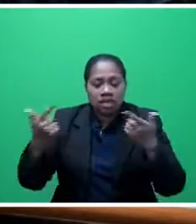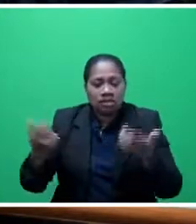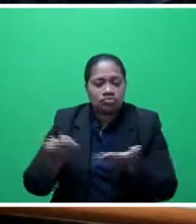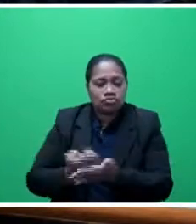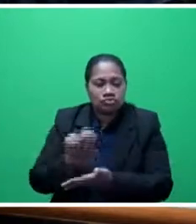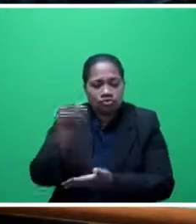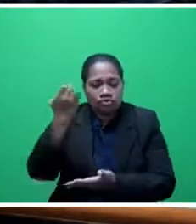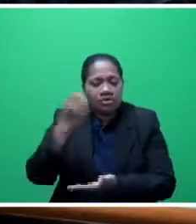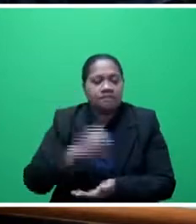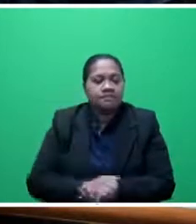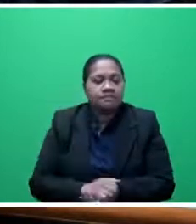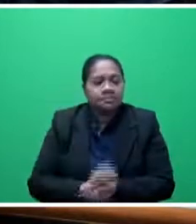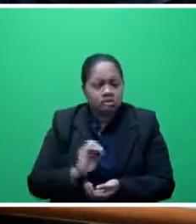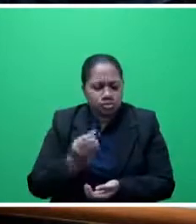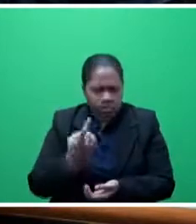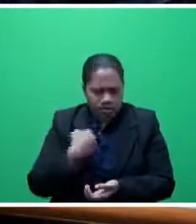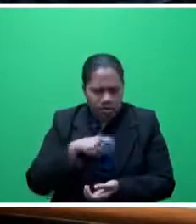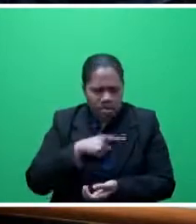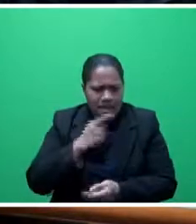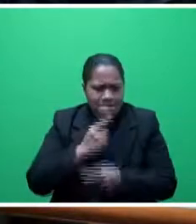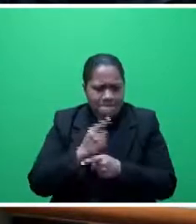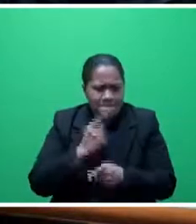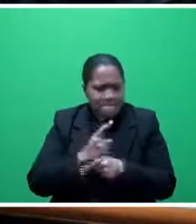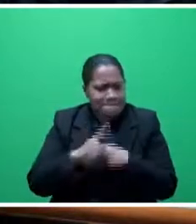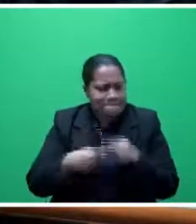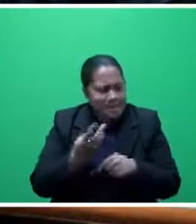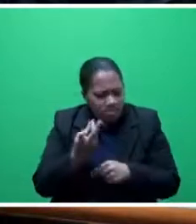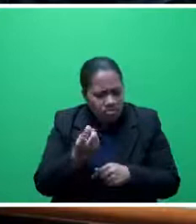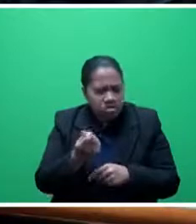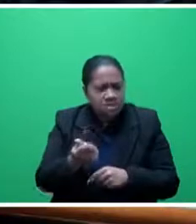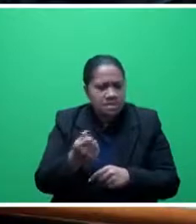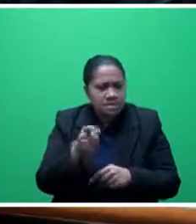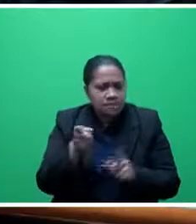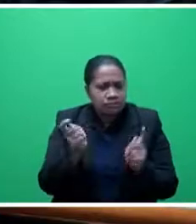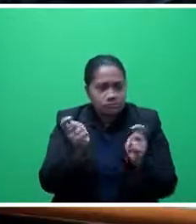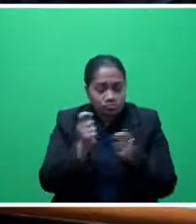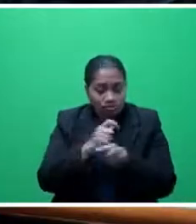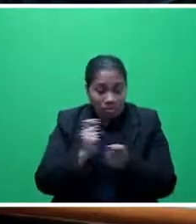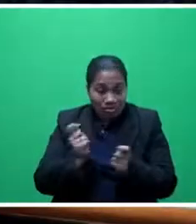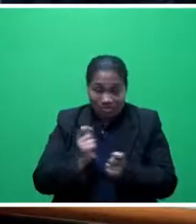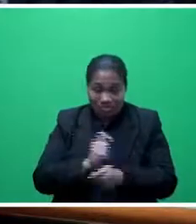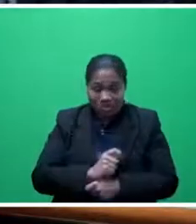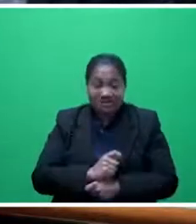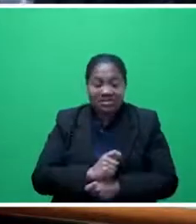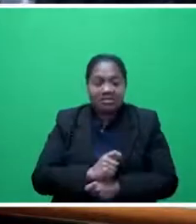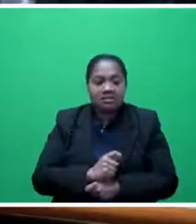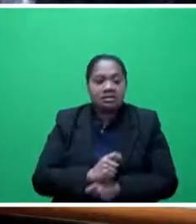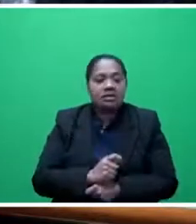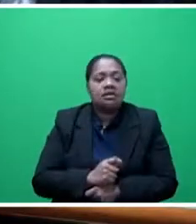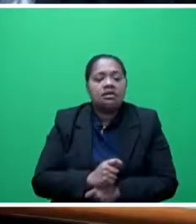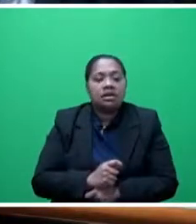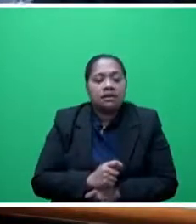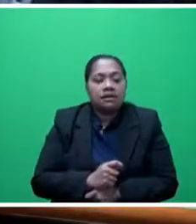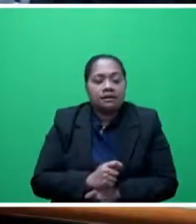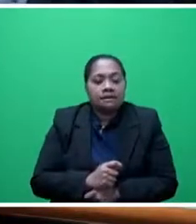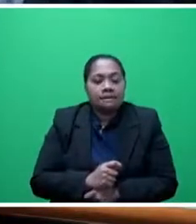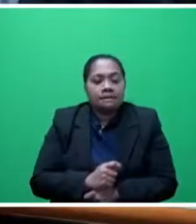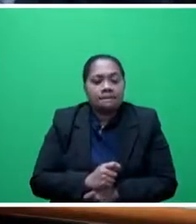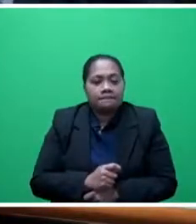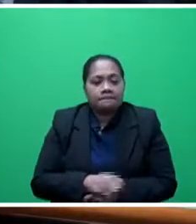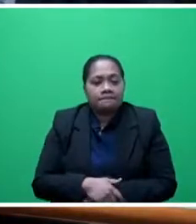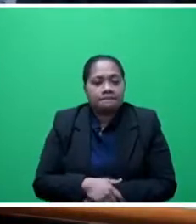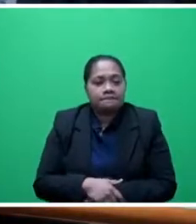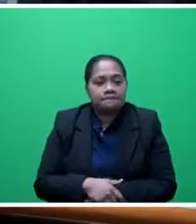Mr. Speaker, we have talked about some of these changes, changes in the tariff,